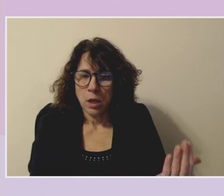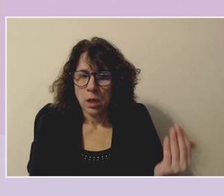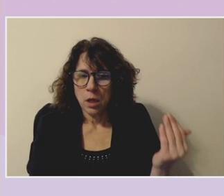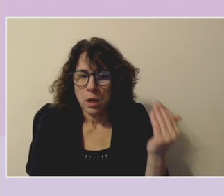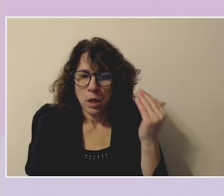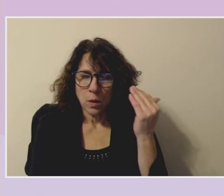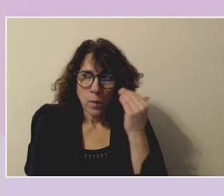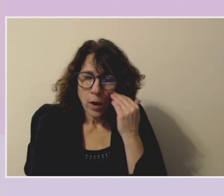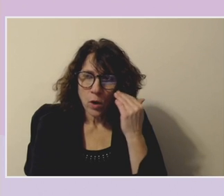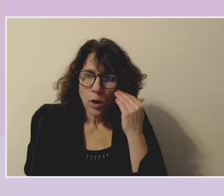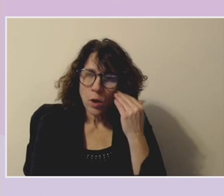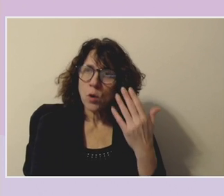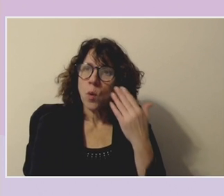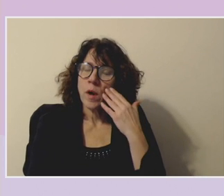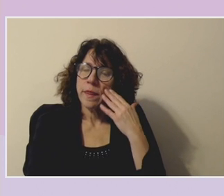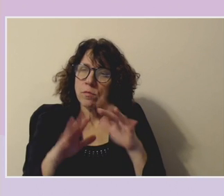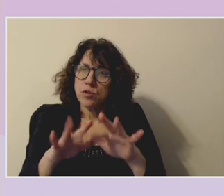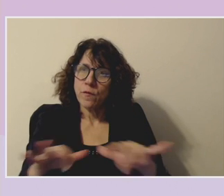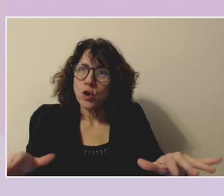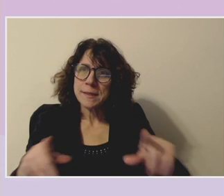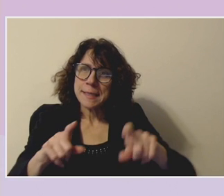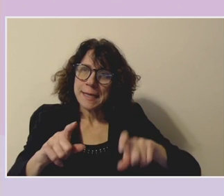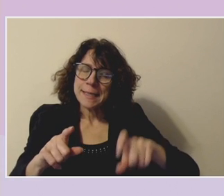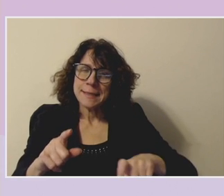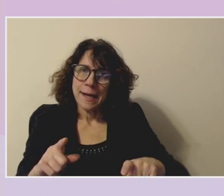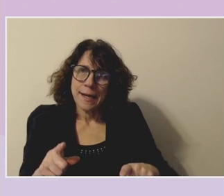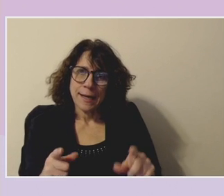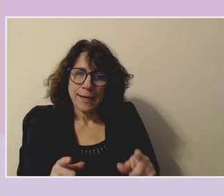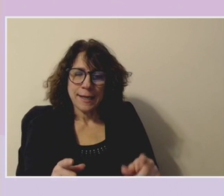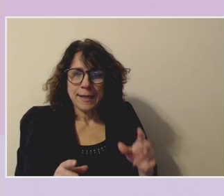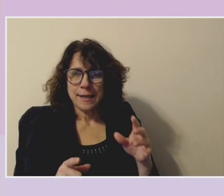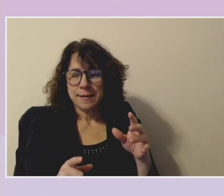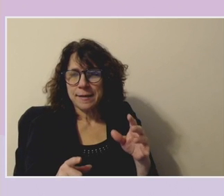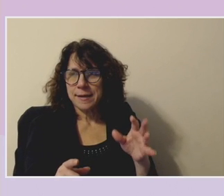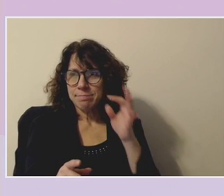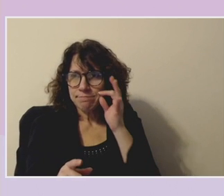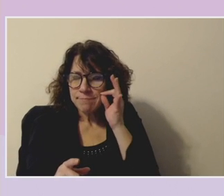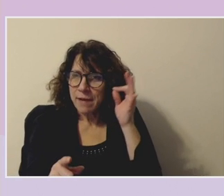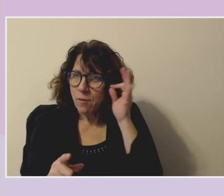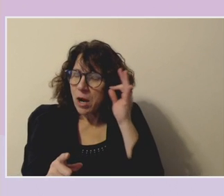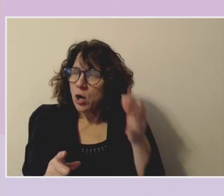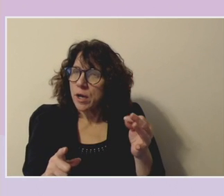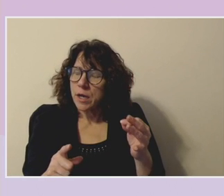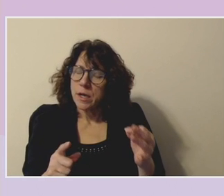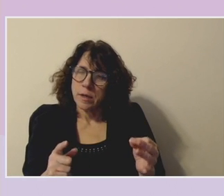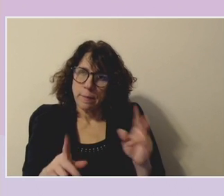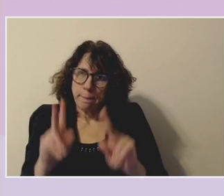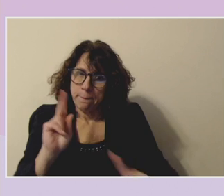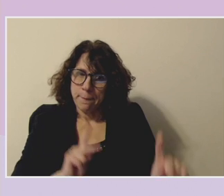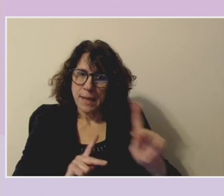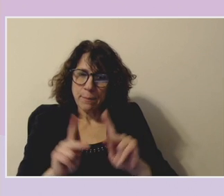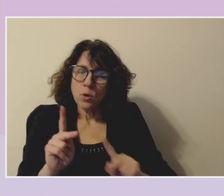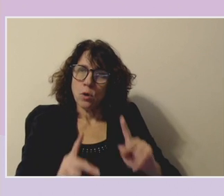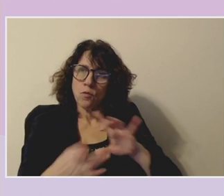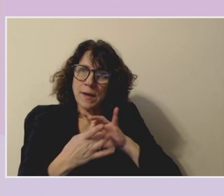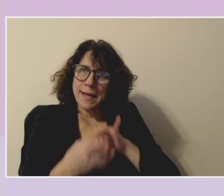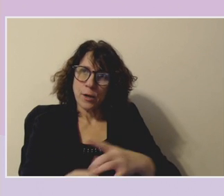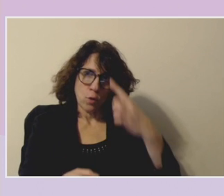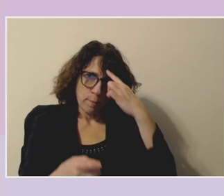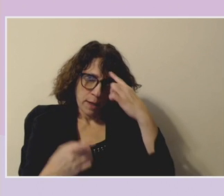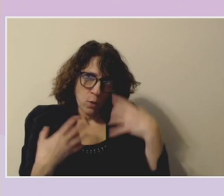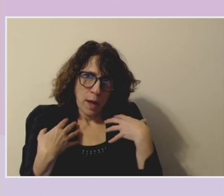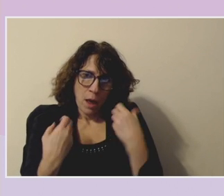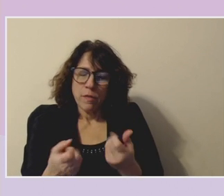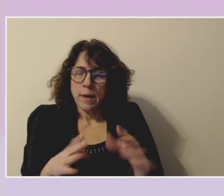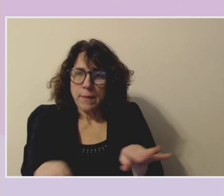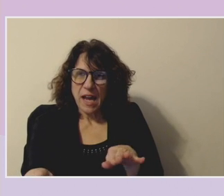are diverse needs within these Native American populations, especially when it comes to the mental health and behavioral